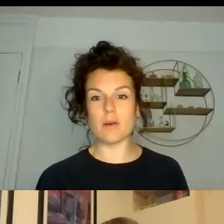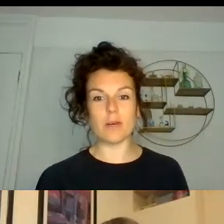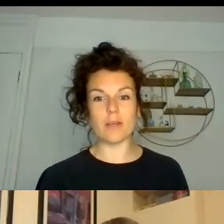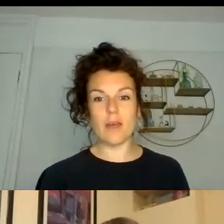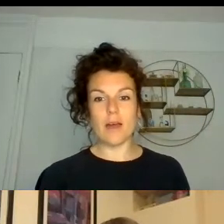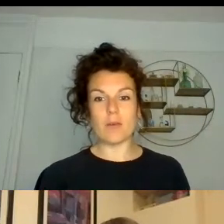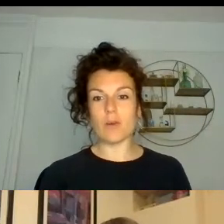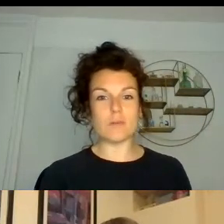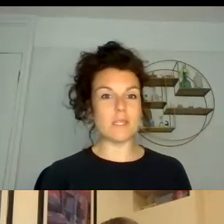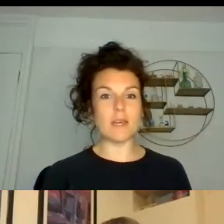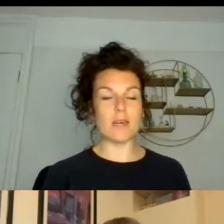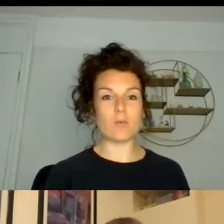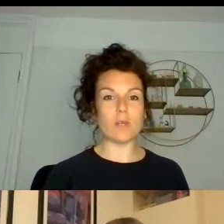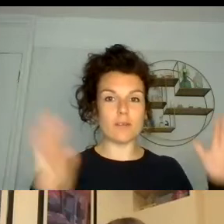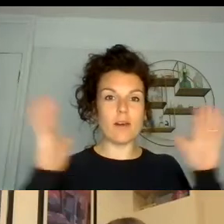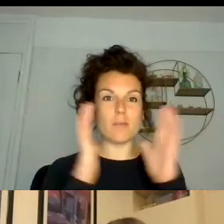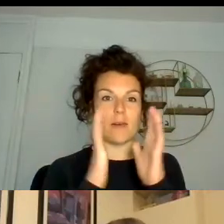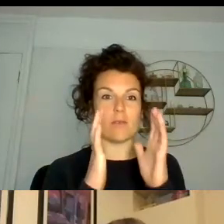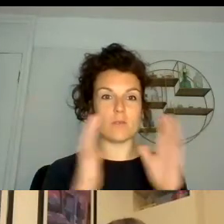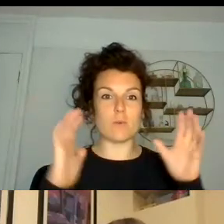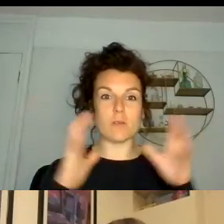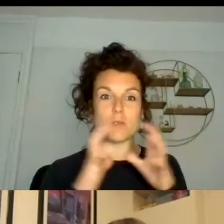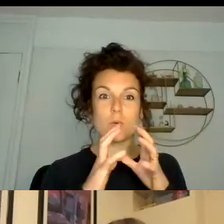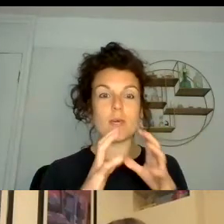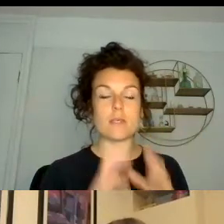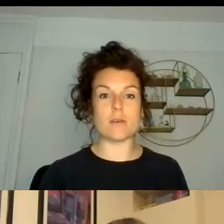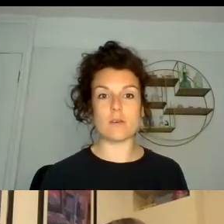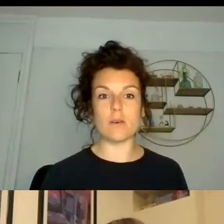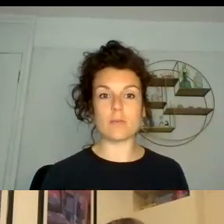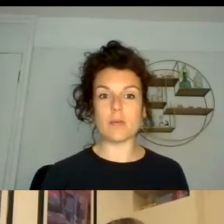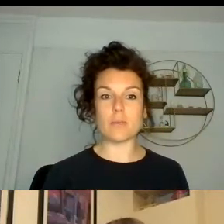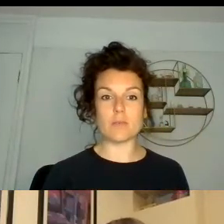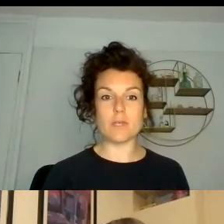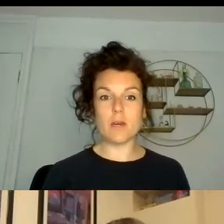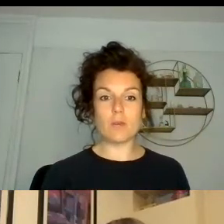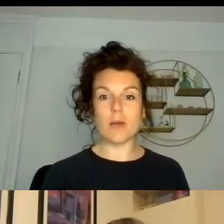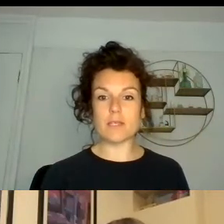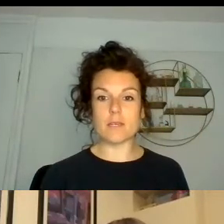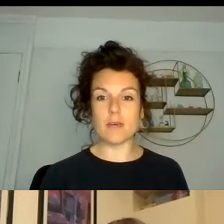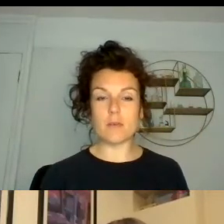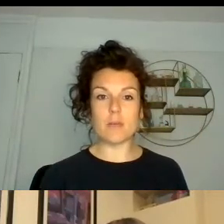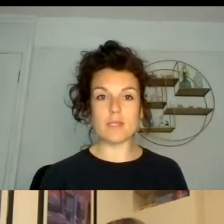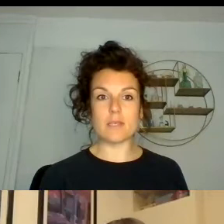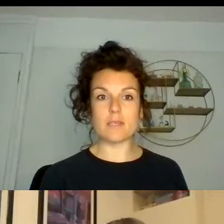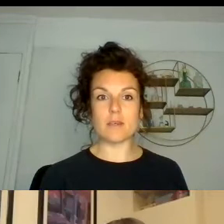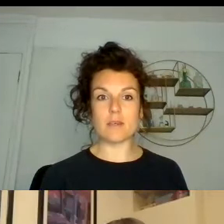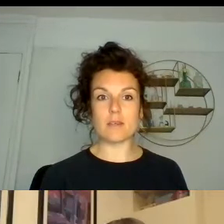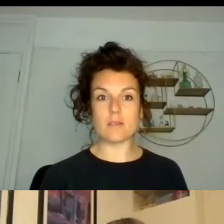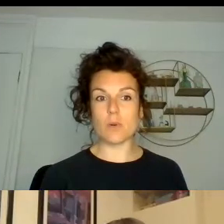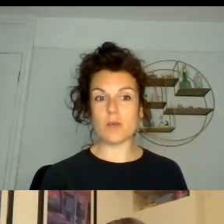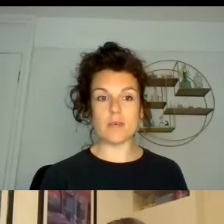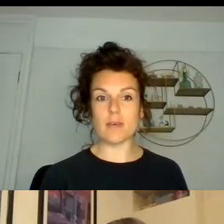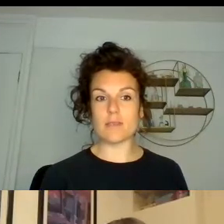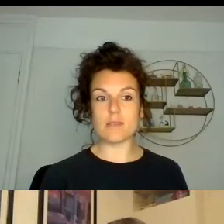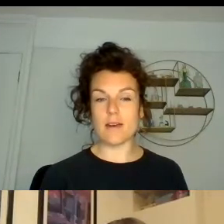demo, and we're seeing it in real time now, this real squeeze on people's rights and ability